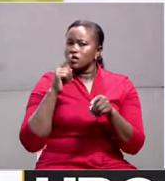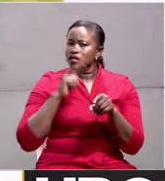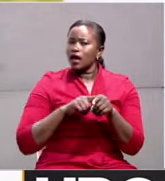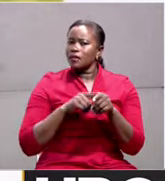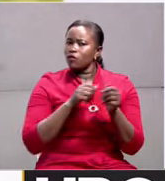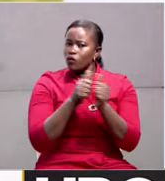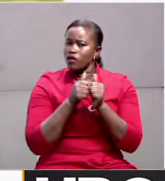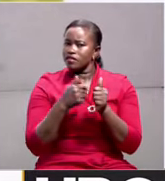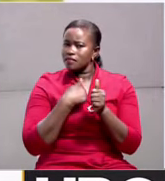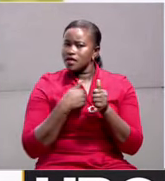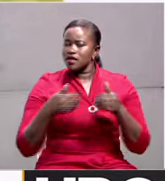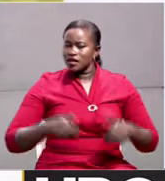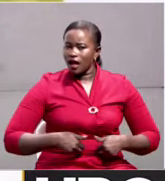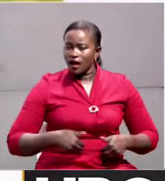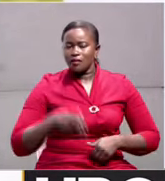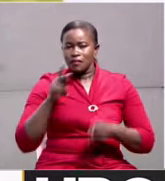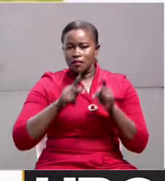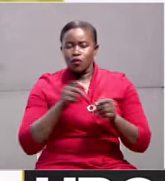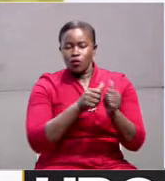me, these young people,